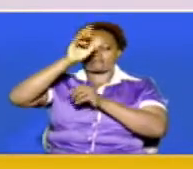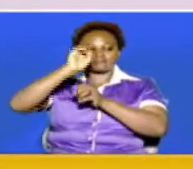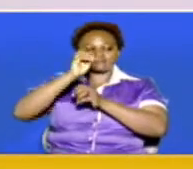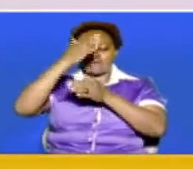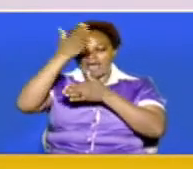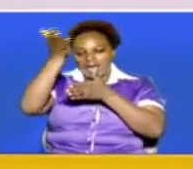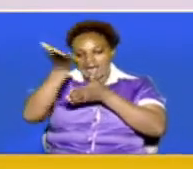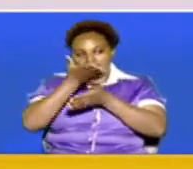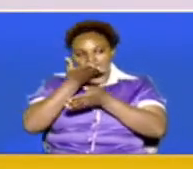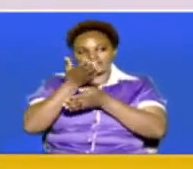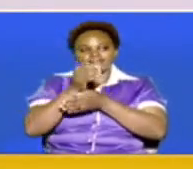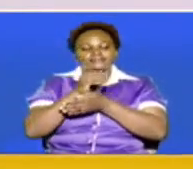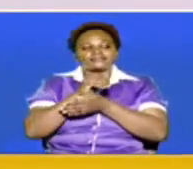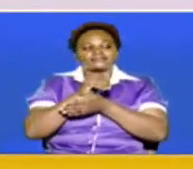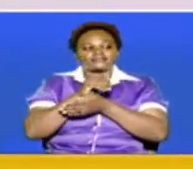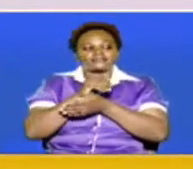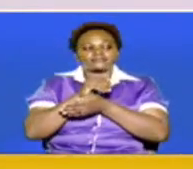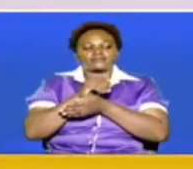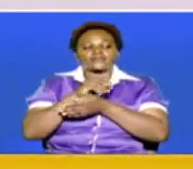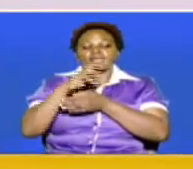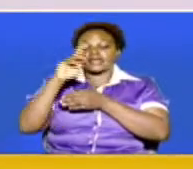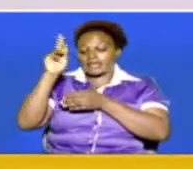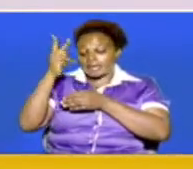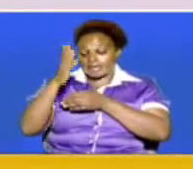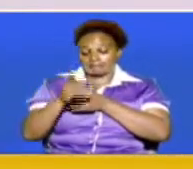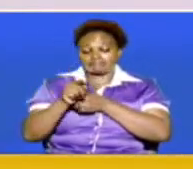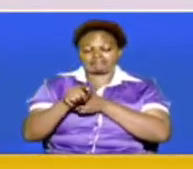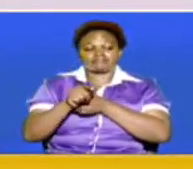Mr. President, the people of Kenya,